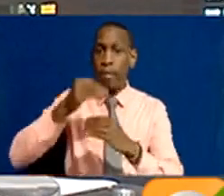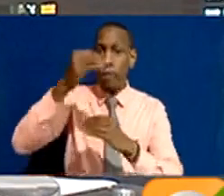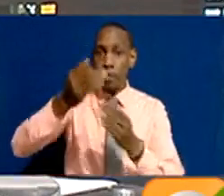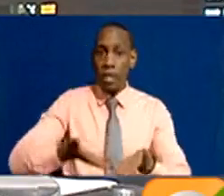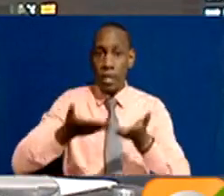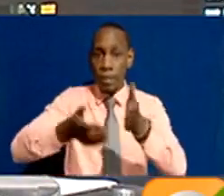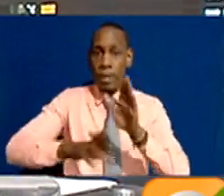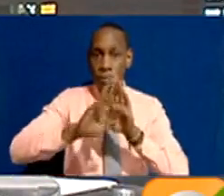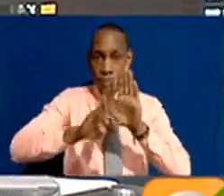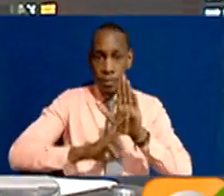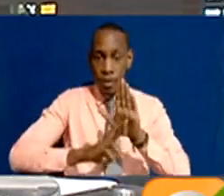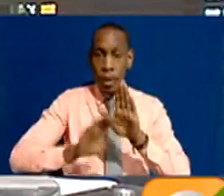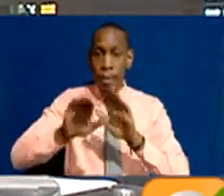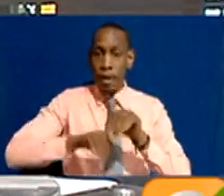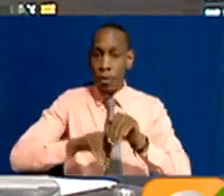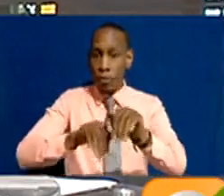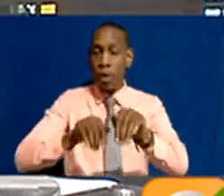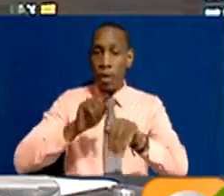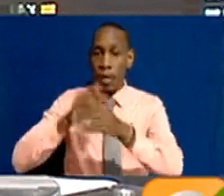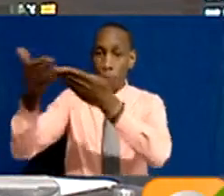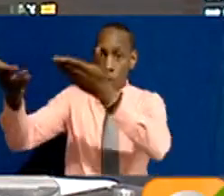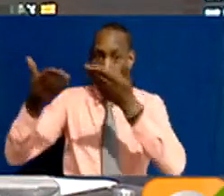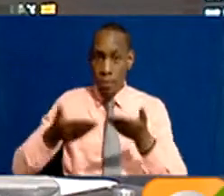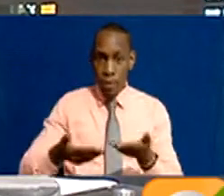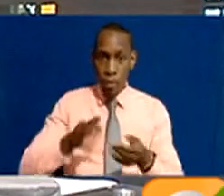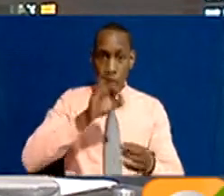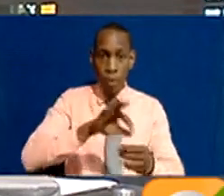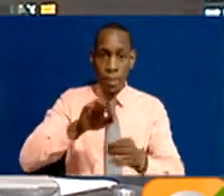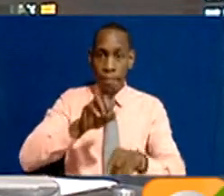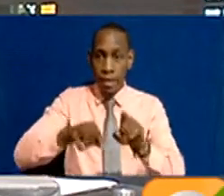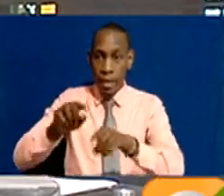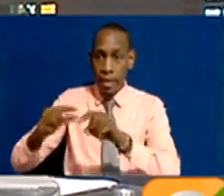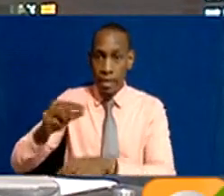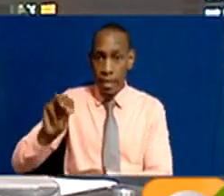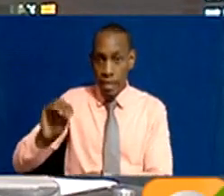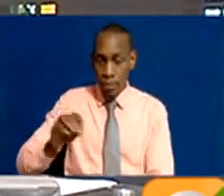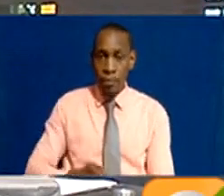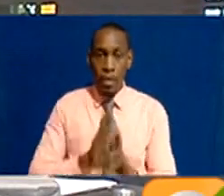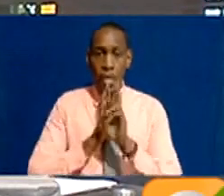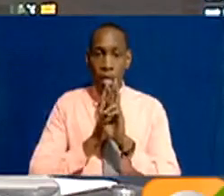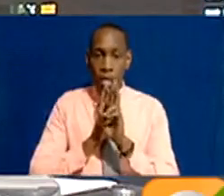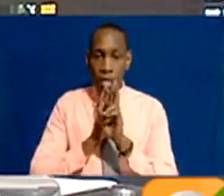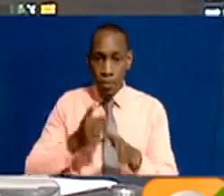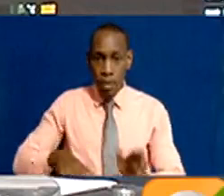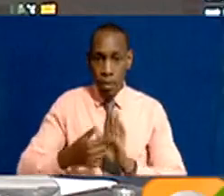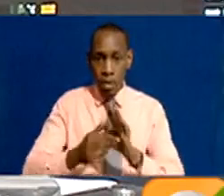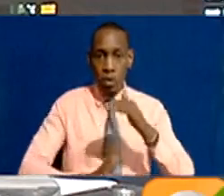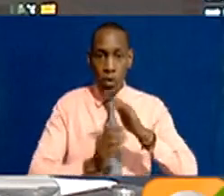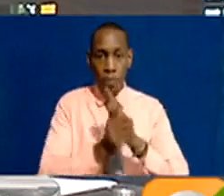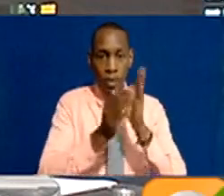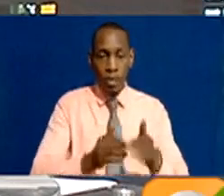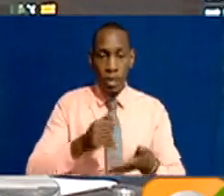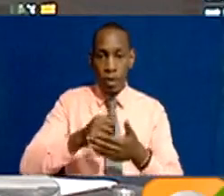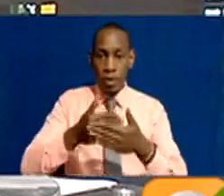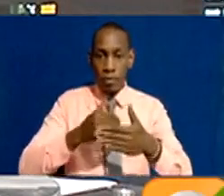issue guidelines to be followed in the import or growing of these varieties. But as Seth Olale now tells us, key experts, including a